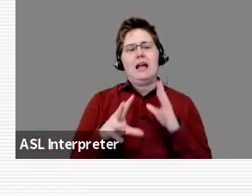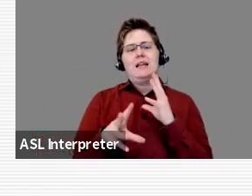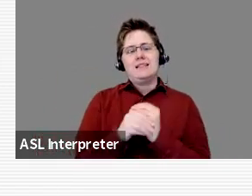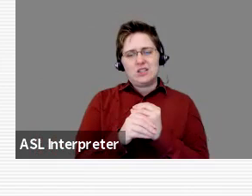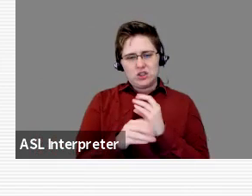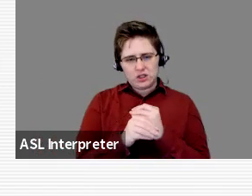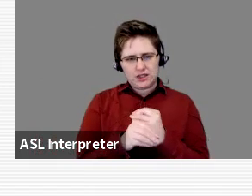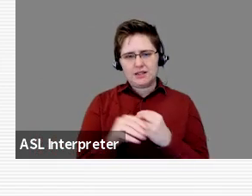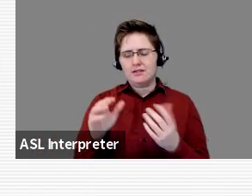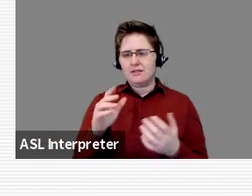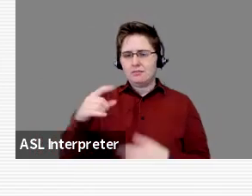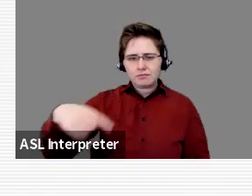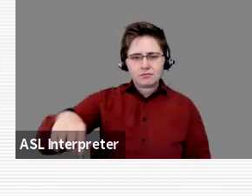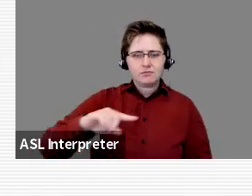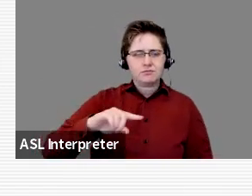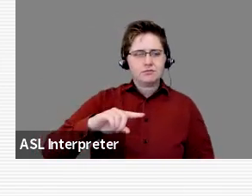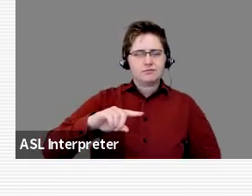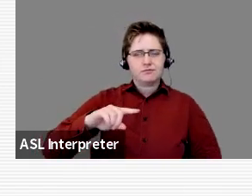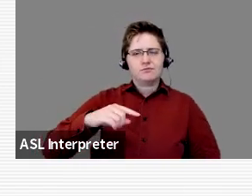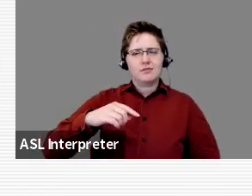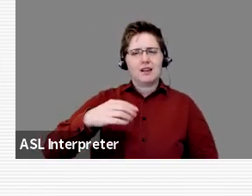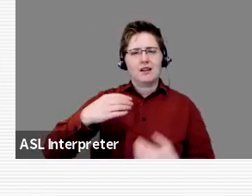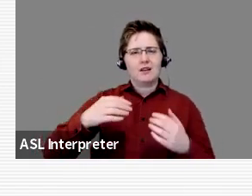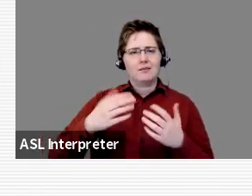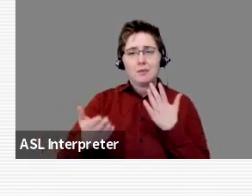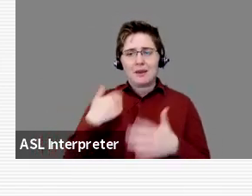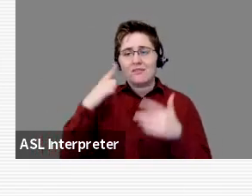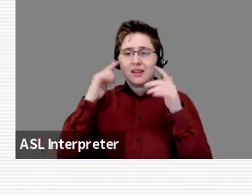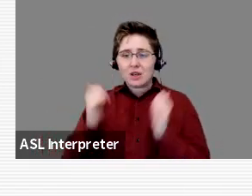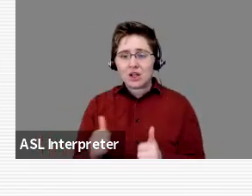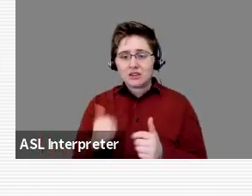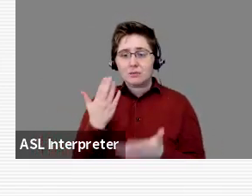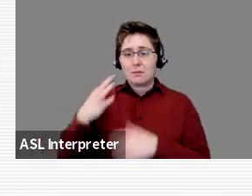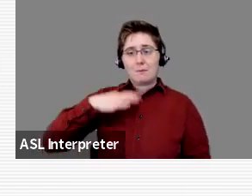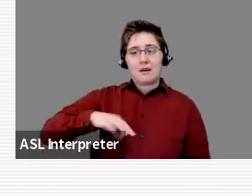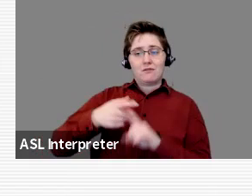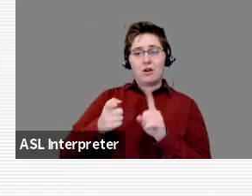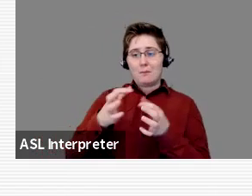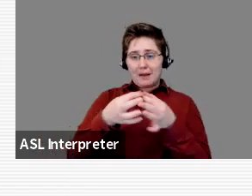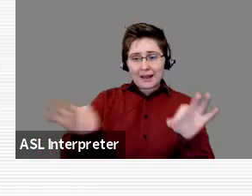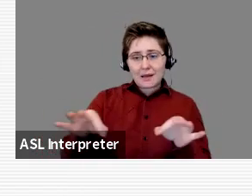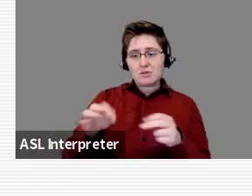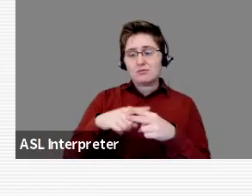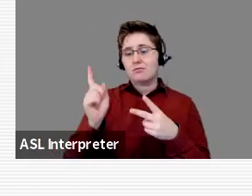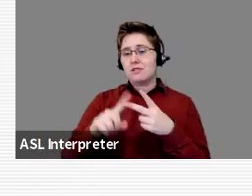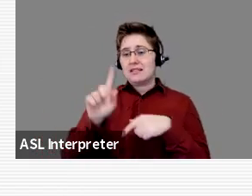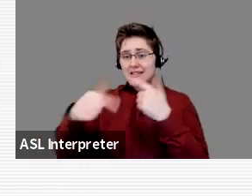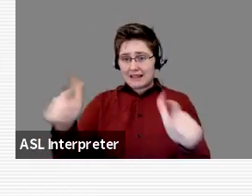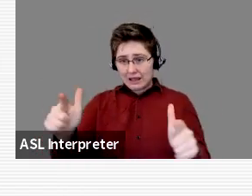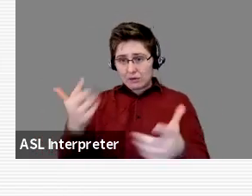to those of us that have that might have hearing loss or might benefit from captions or sign